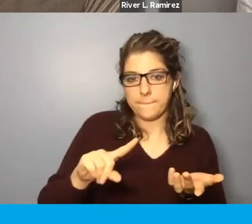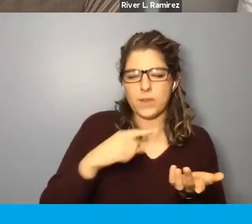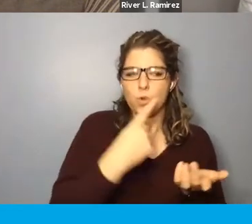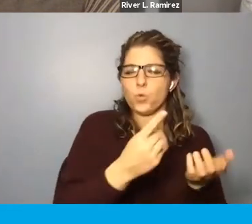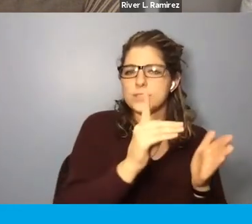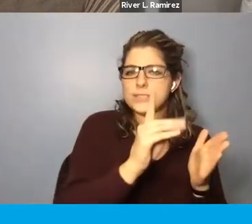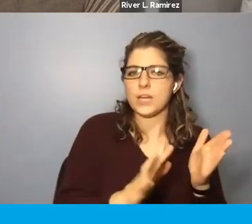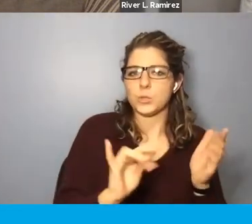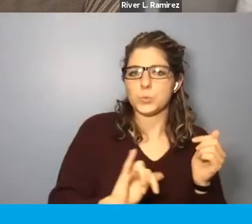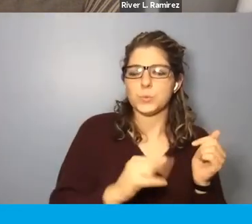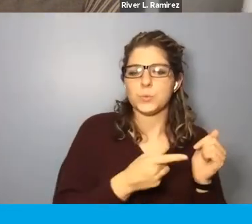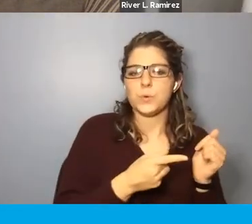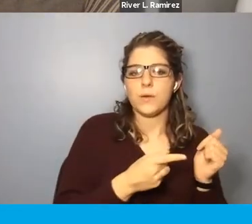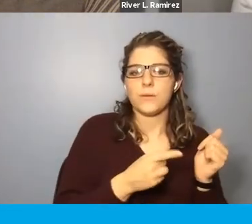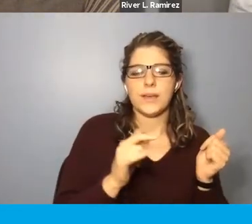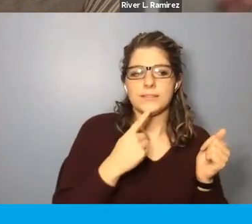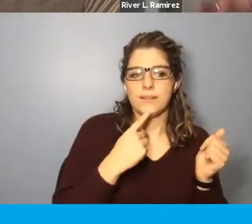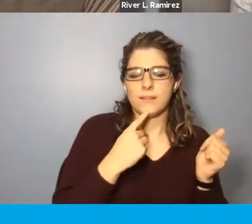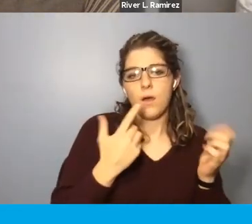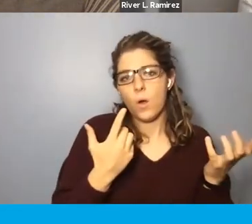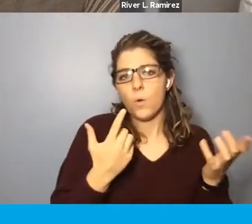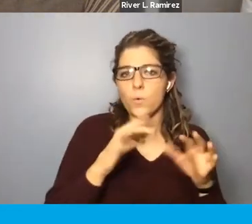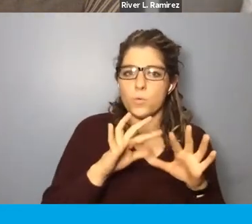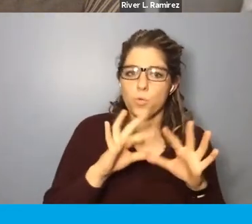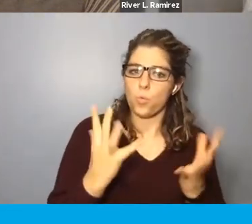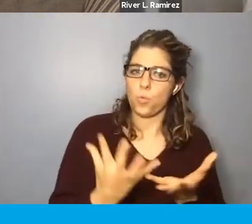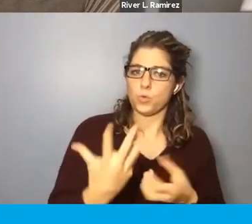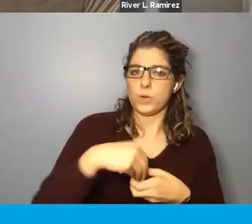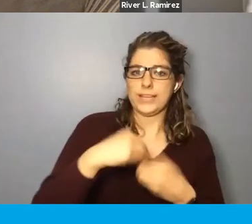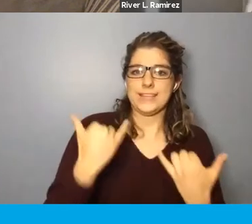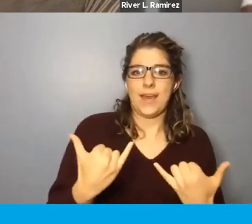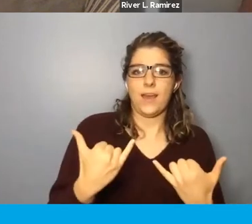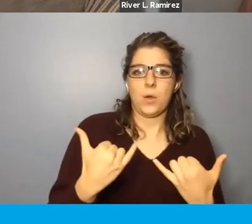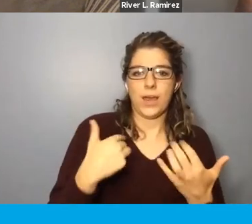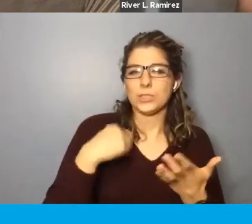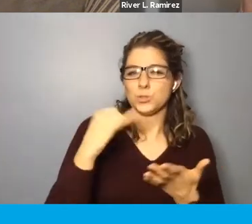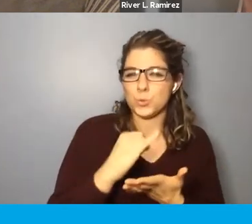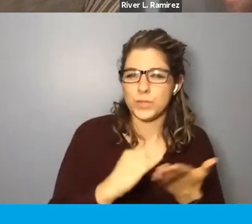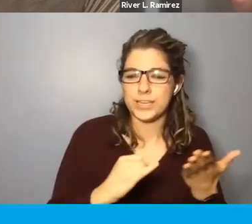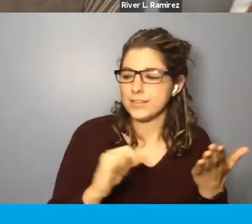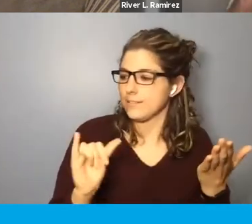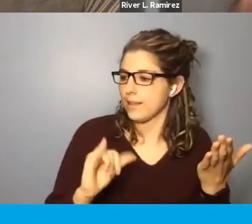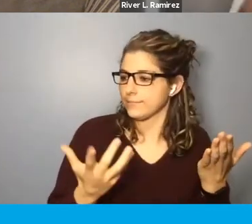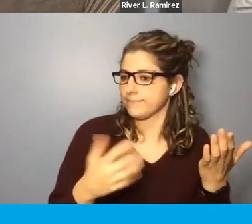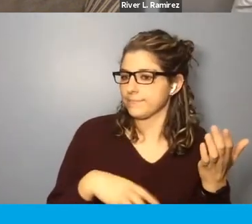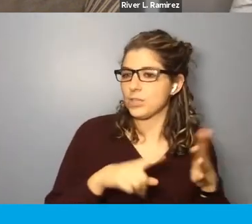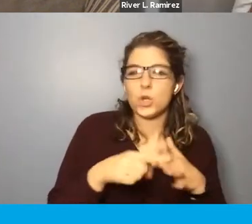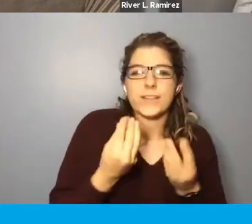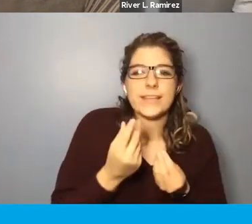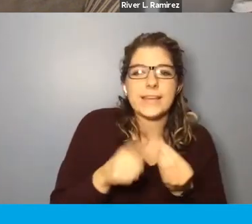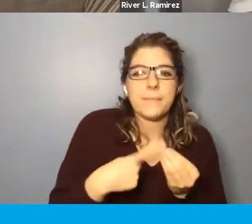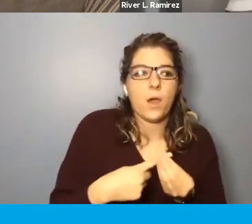designer, lighting designer too, I was like, oh, the world that we're in, this is, I drew it. It's like I started thinking about